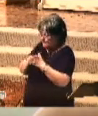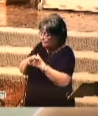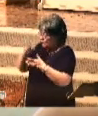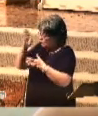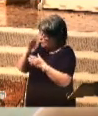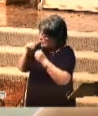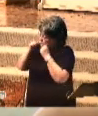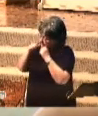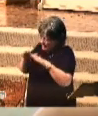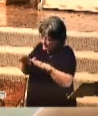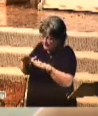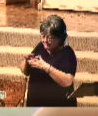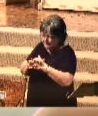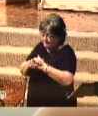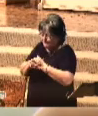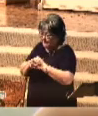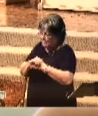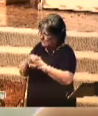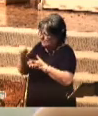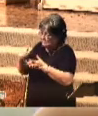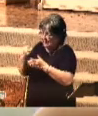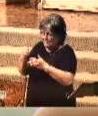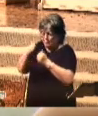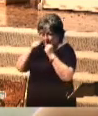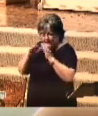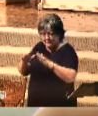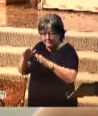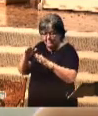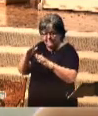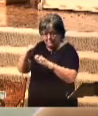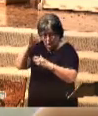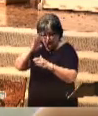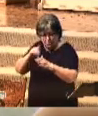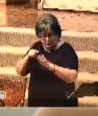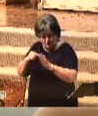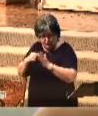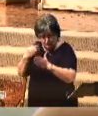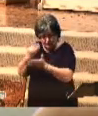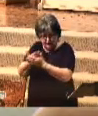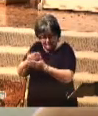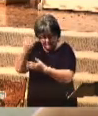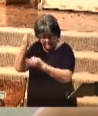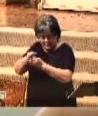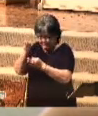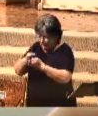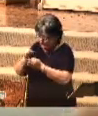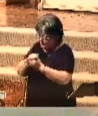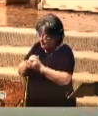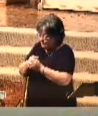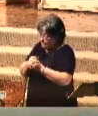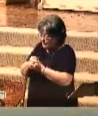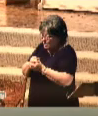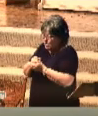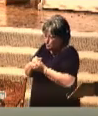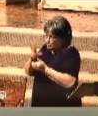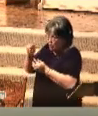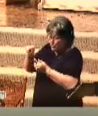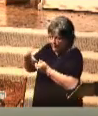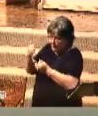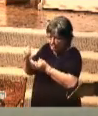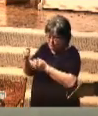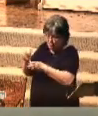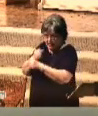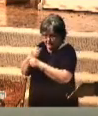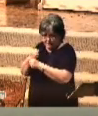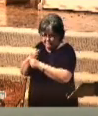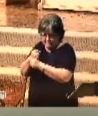is blessed, and this is another blessing that He's showing Himself faithful, and there could have been anybody else got this. I know this is the hand of God and